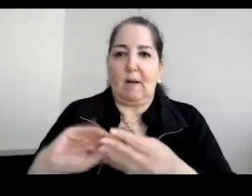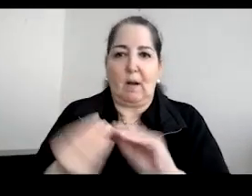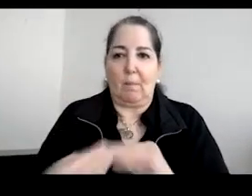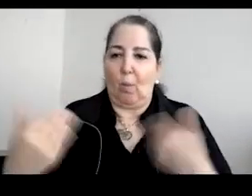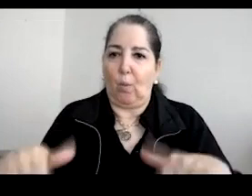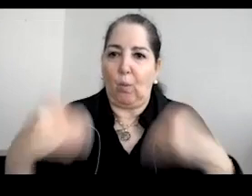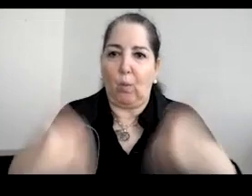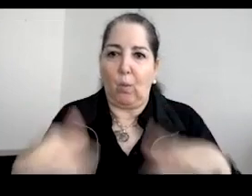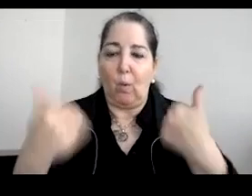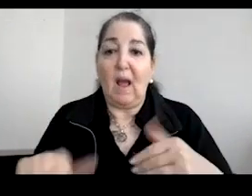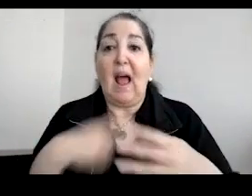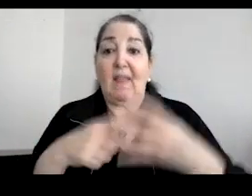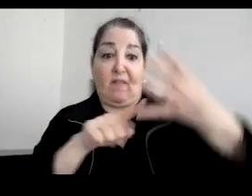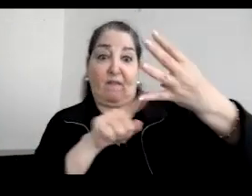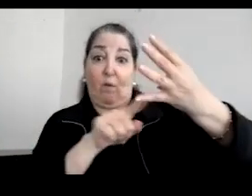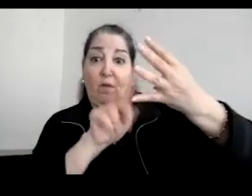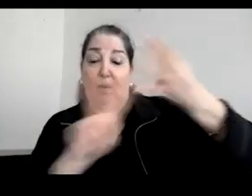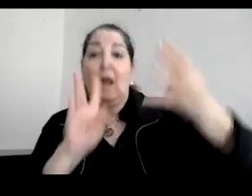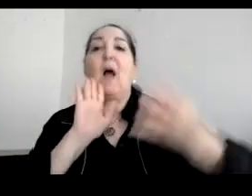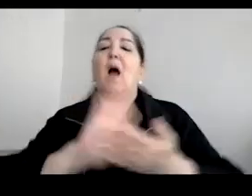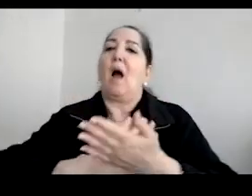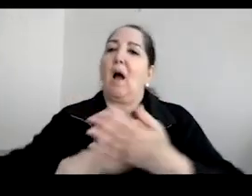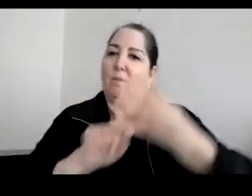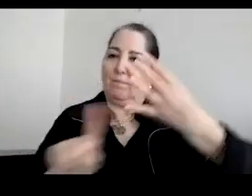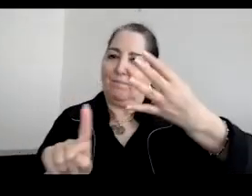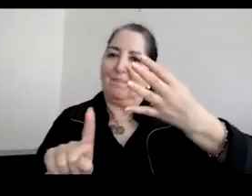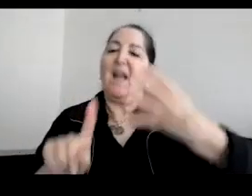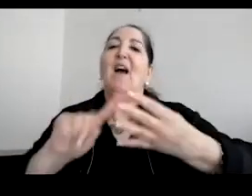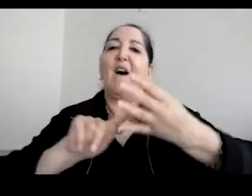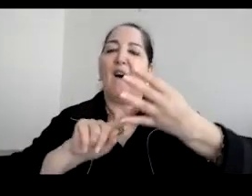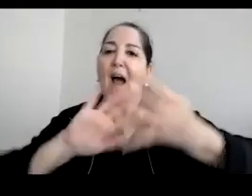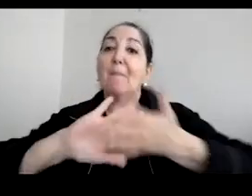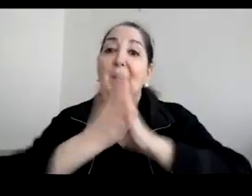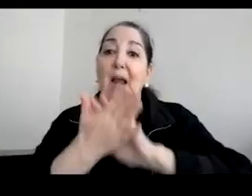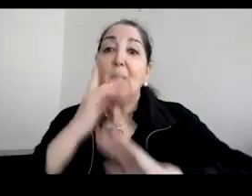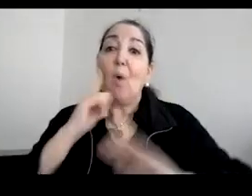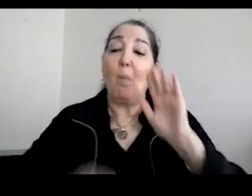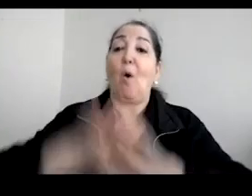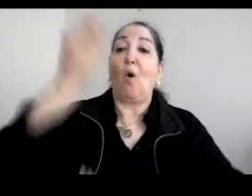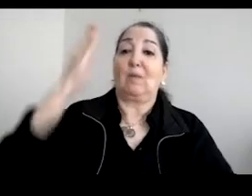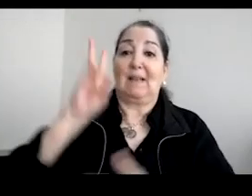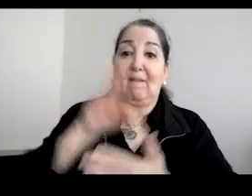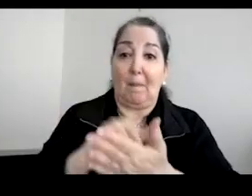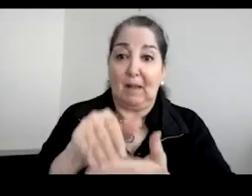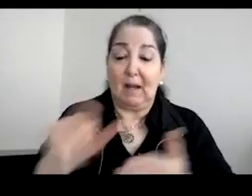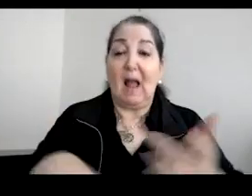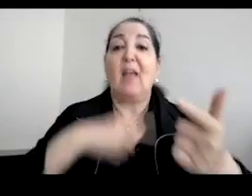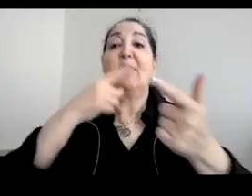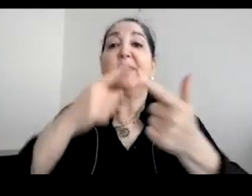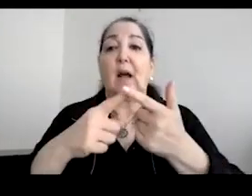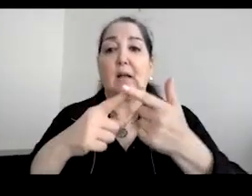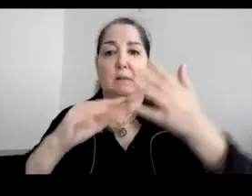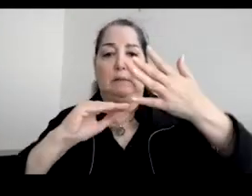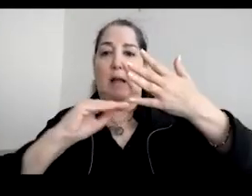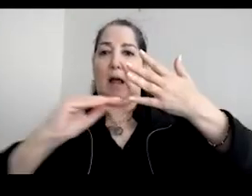week, they rose to almost 7 million and stayed that high for another 2 weeks, and then have been tapering